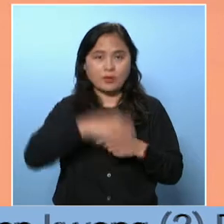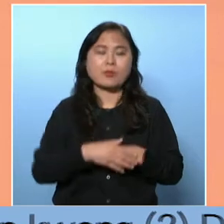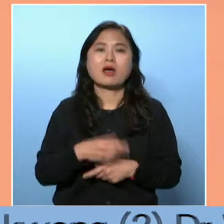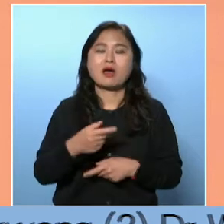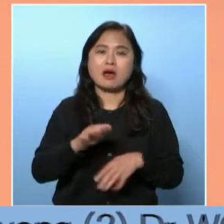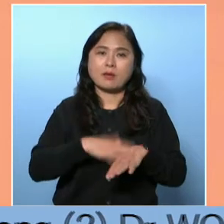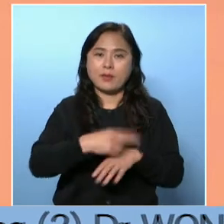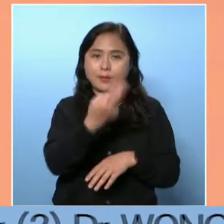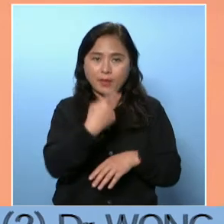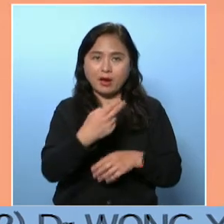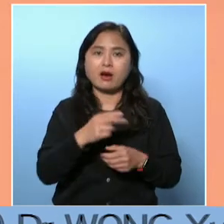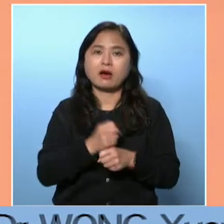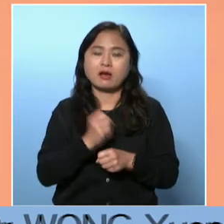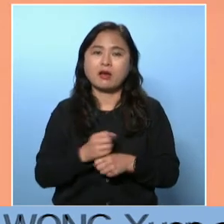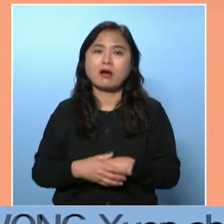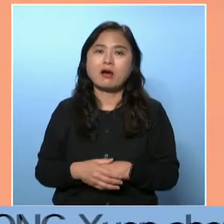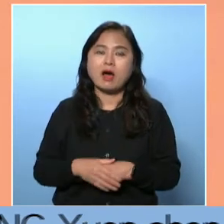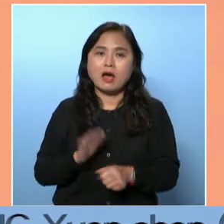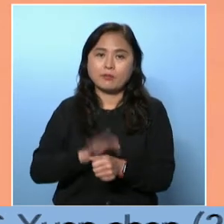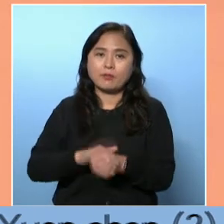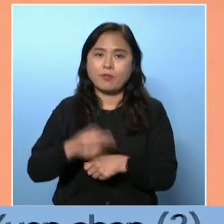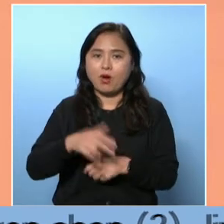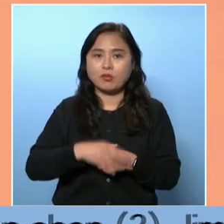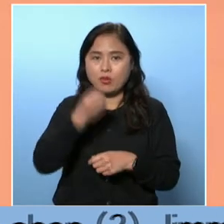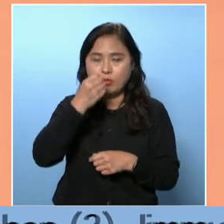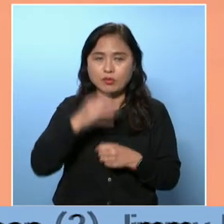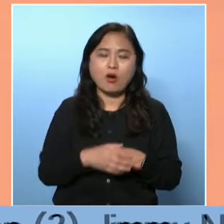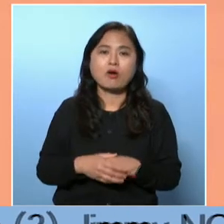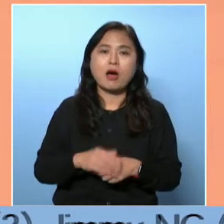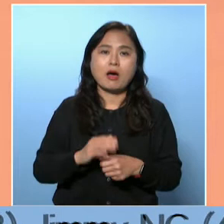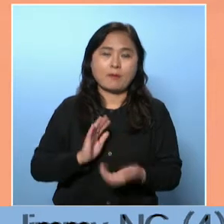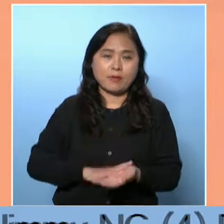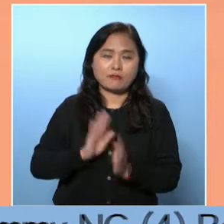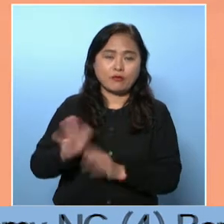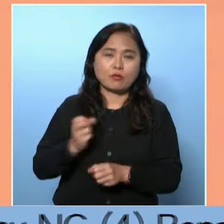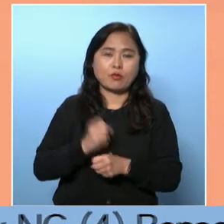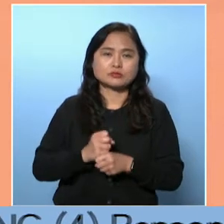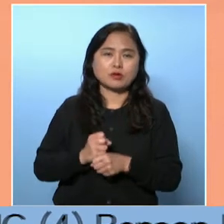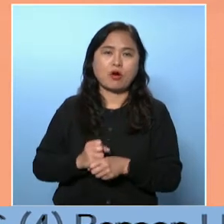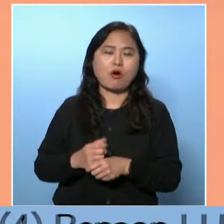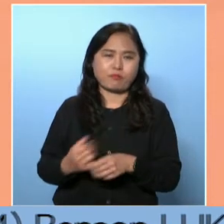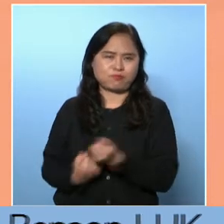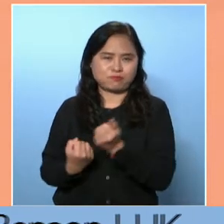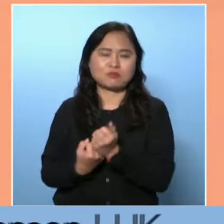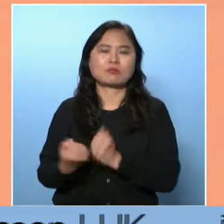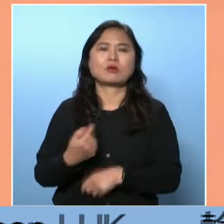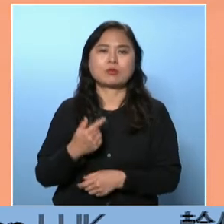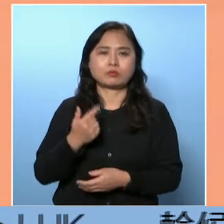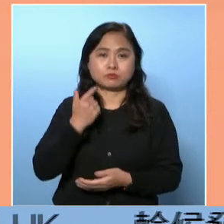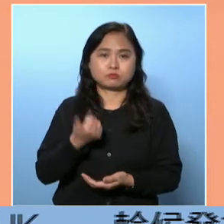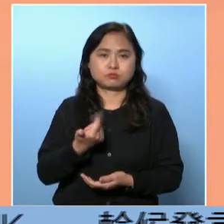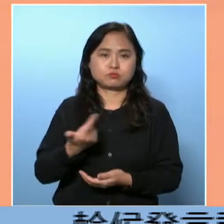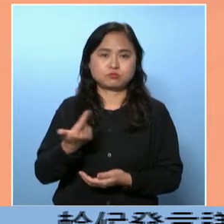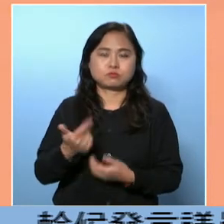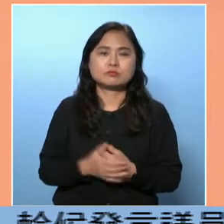President Xi in his recent instructions about On Hong Kong, it gave us a big booster in